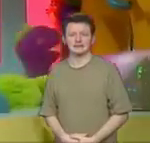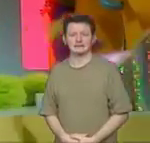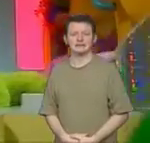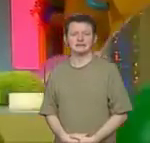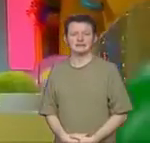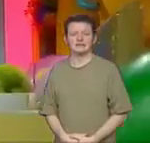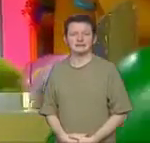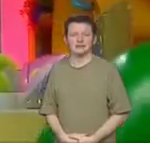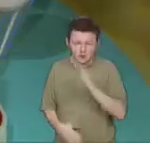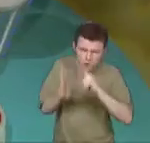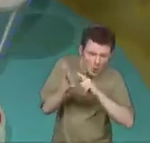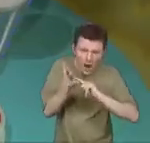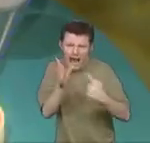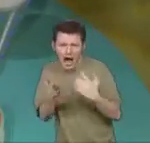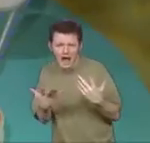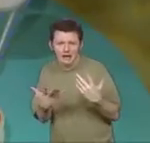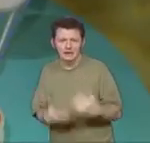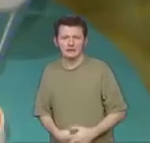Tula!